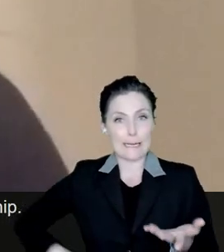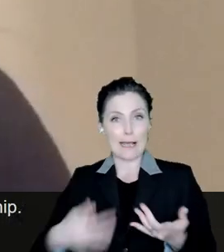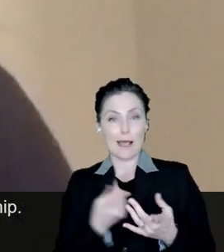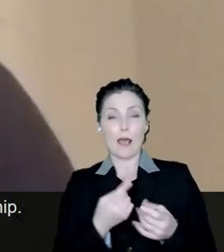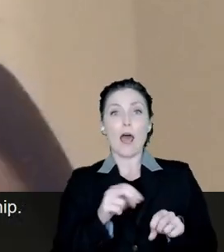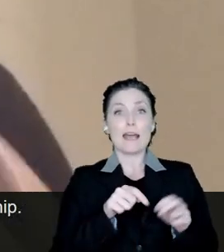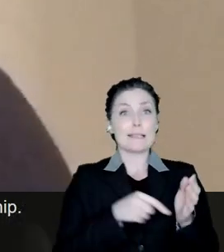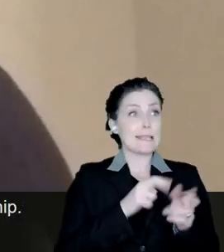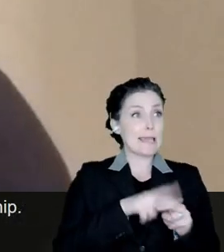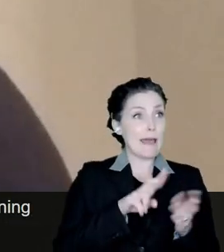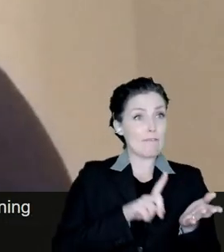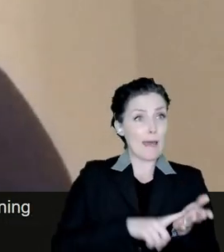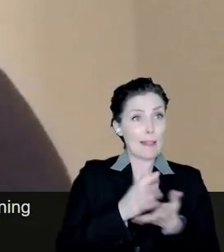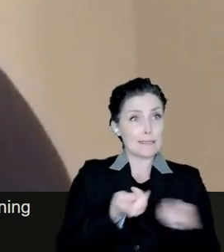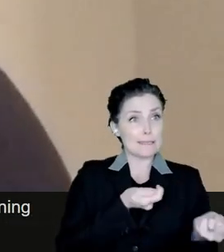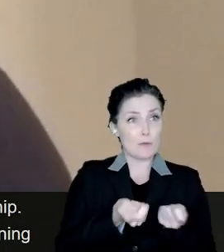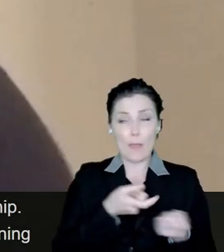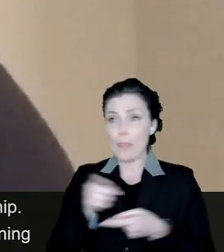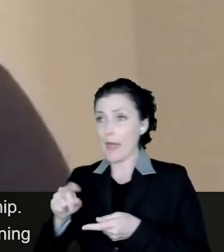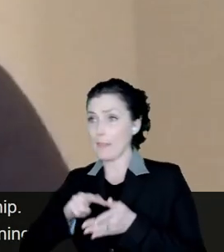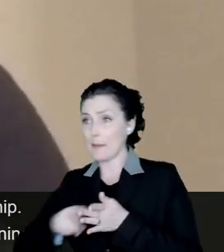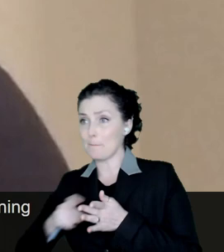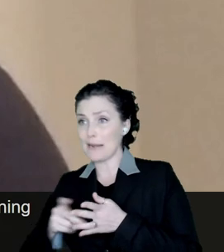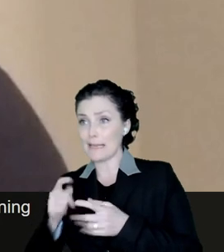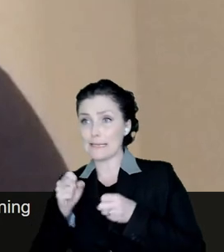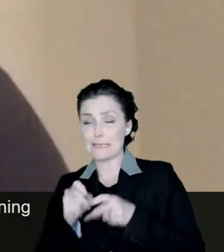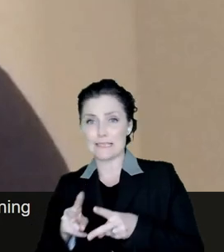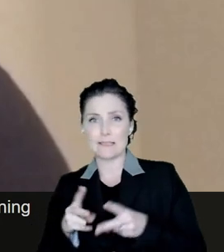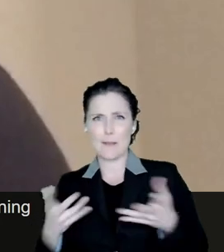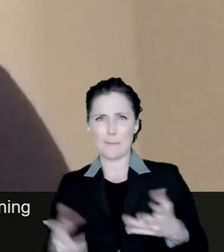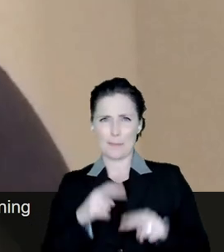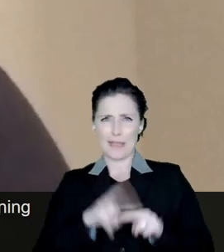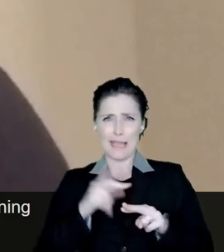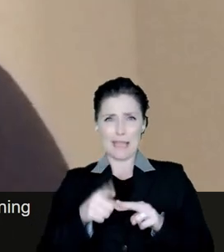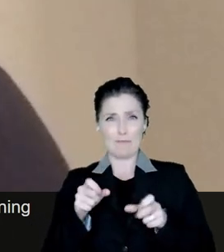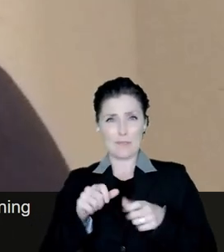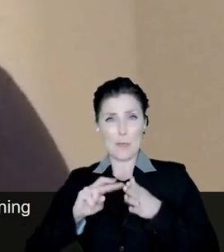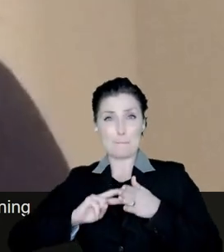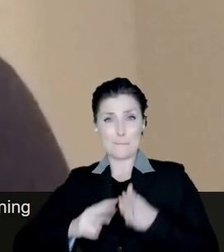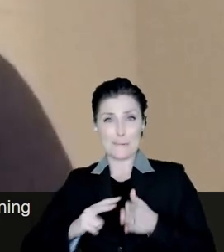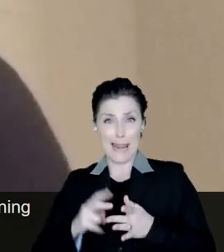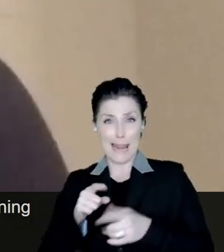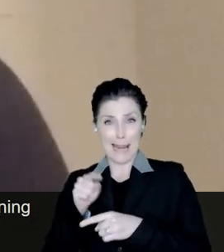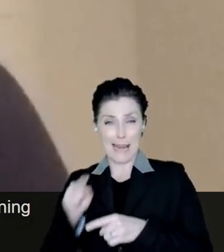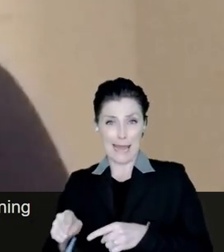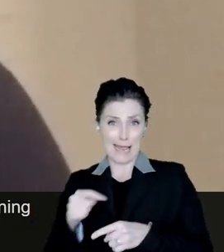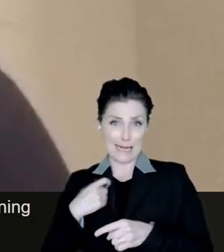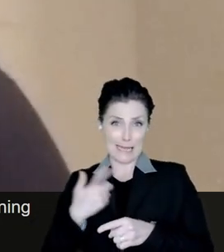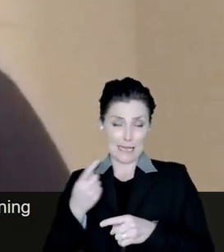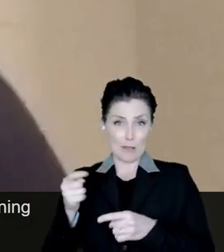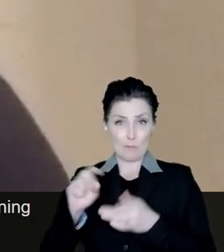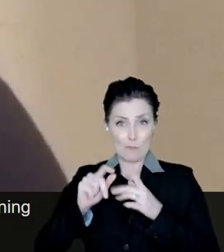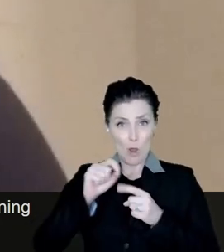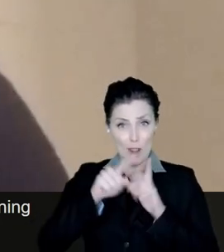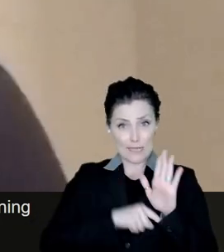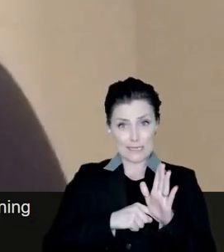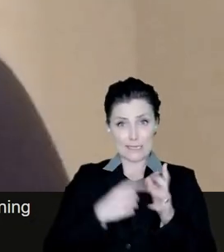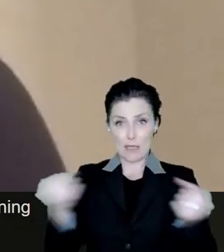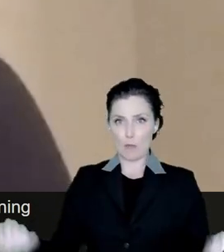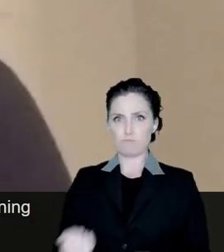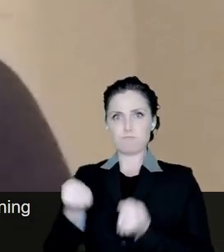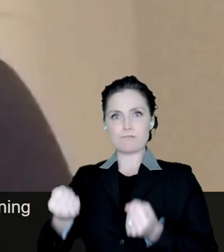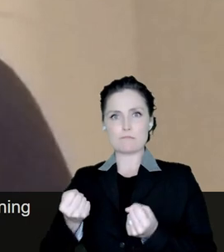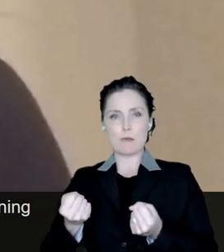system. If national planning policy emboldens developers, then we have one hand tied behind our back when we're trying to build affordable housing.